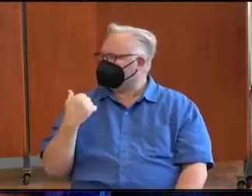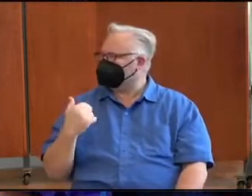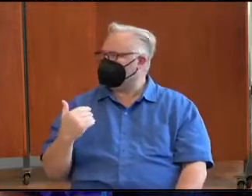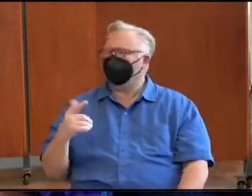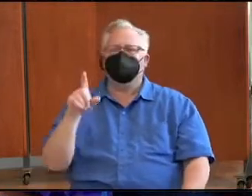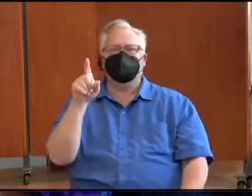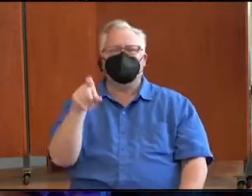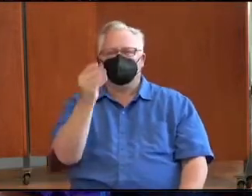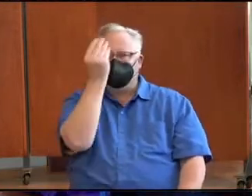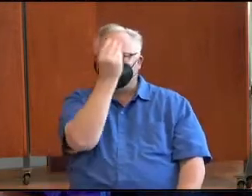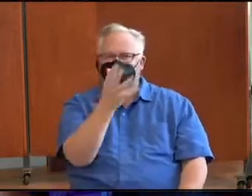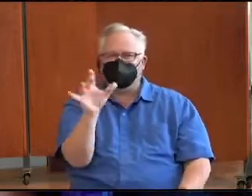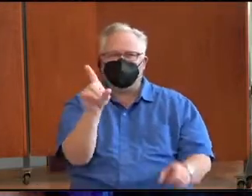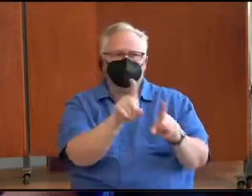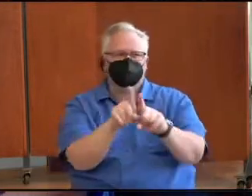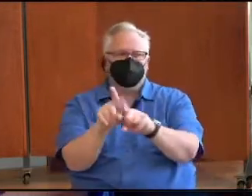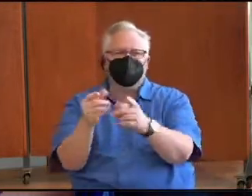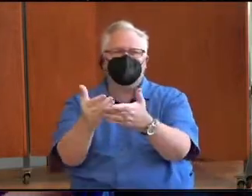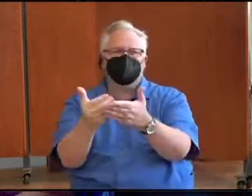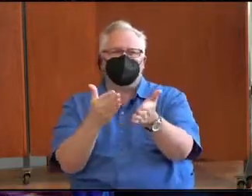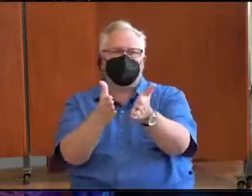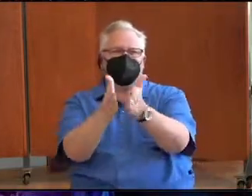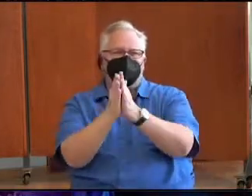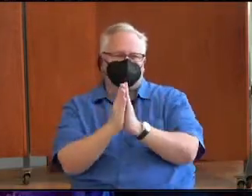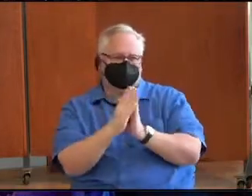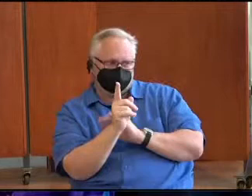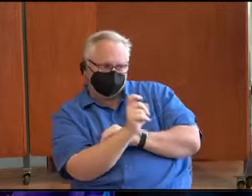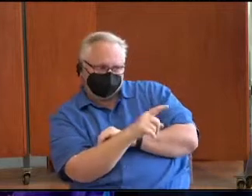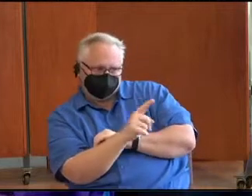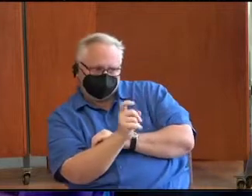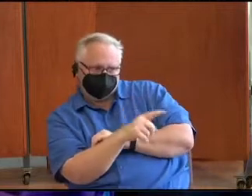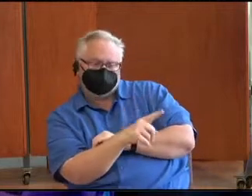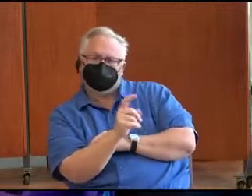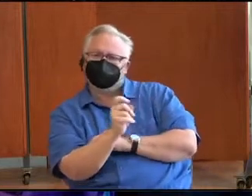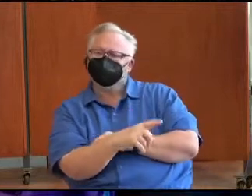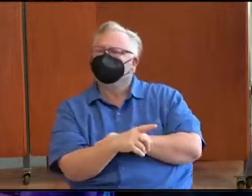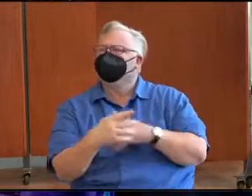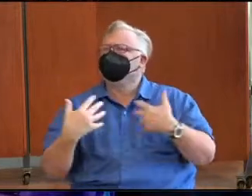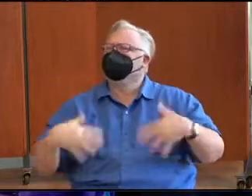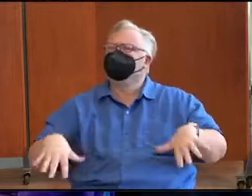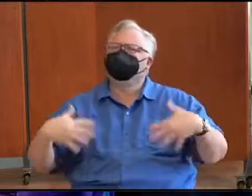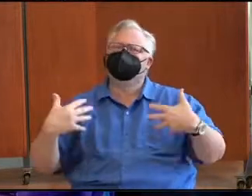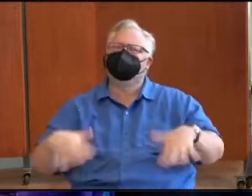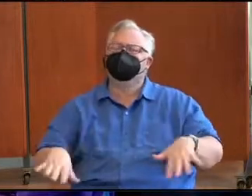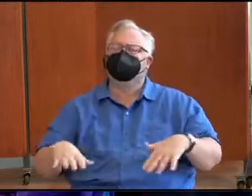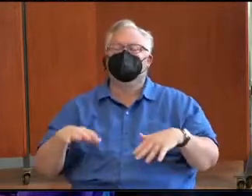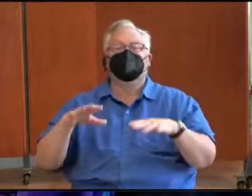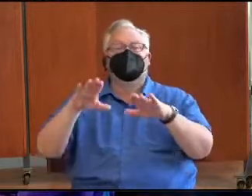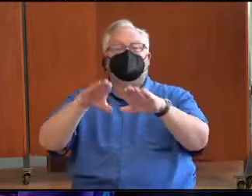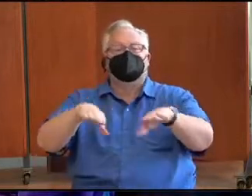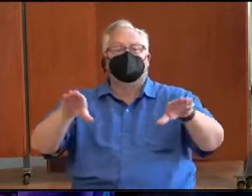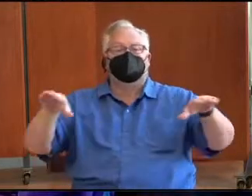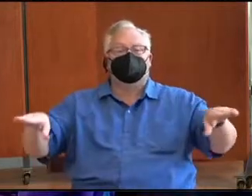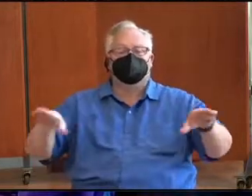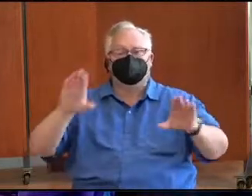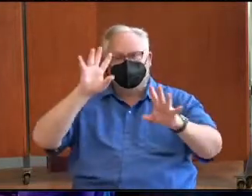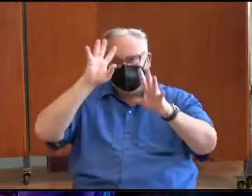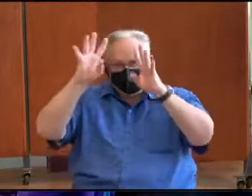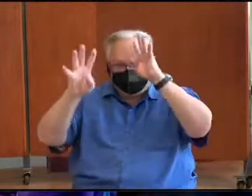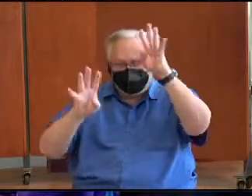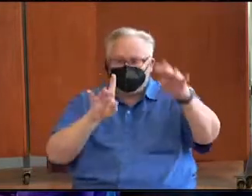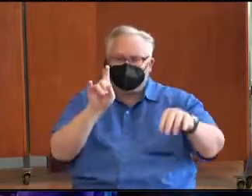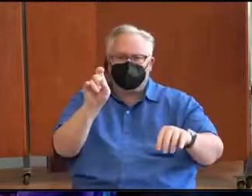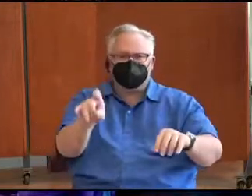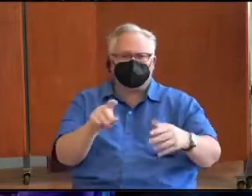And I have to say, too, before I ask the questions, I was super impressed with the level of questions from our children and our